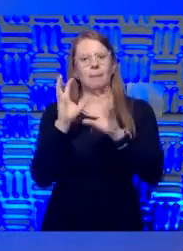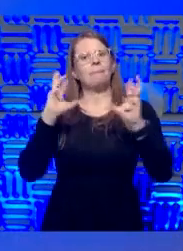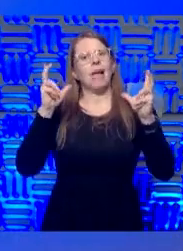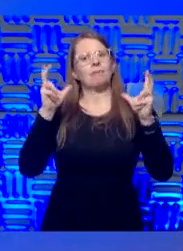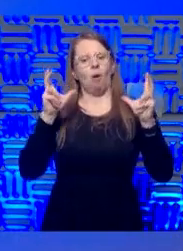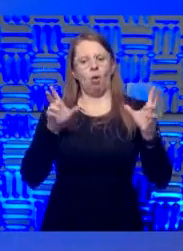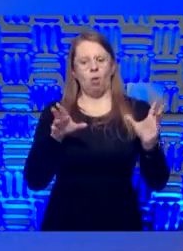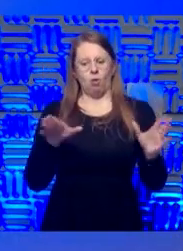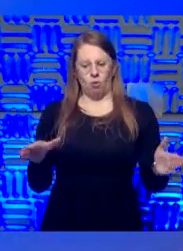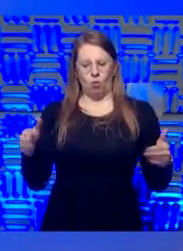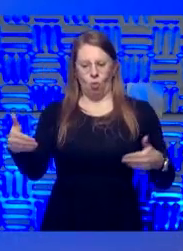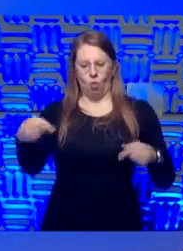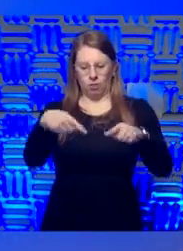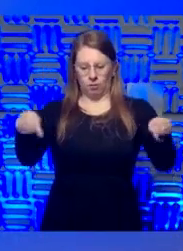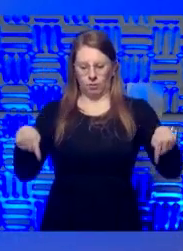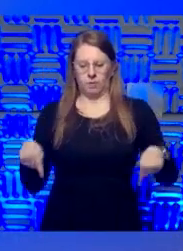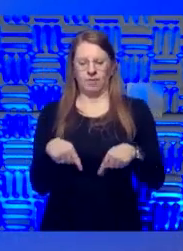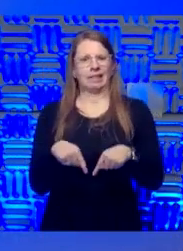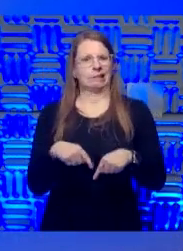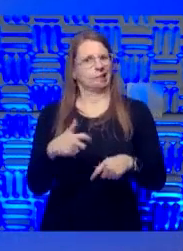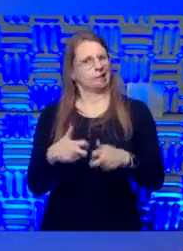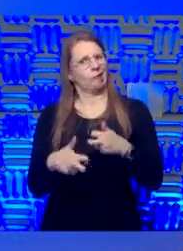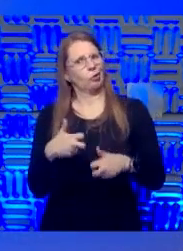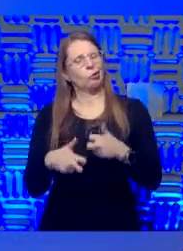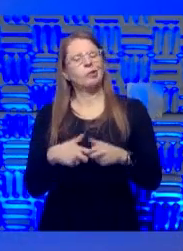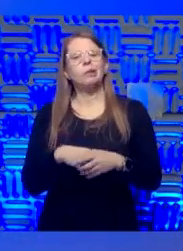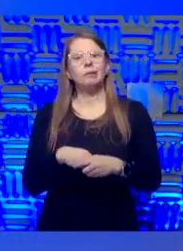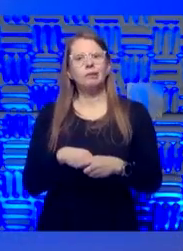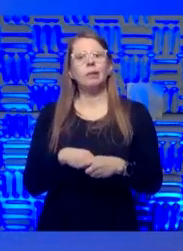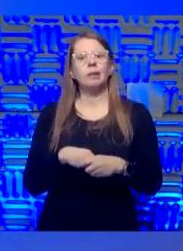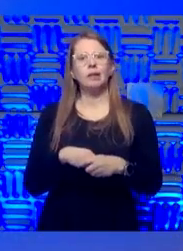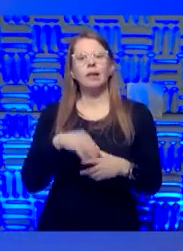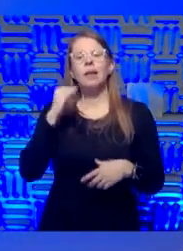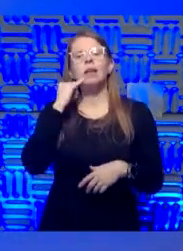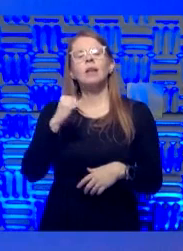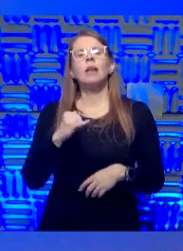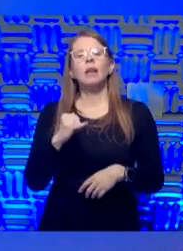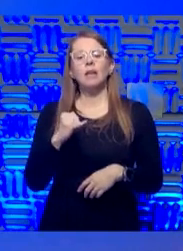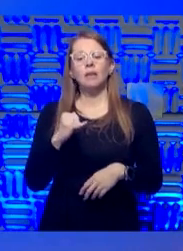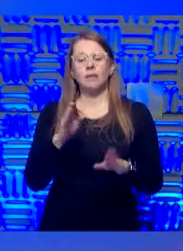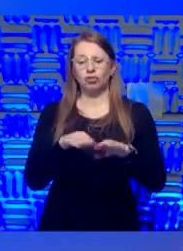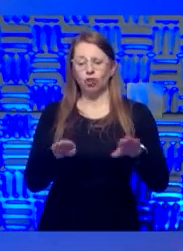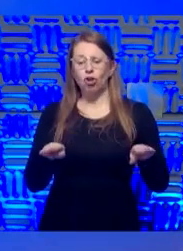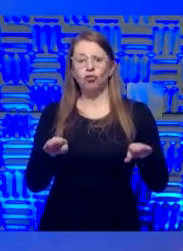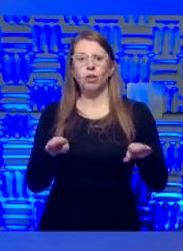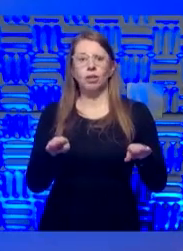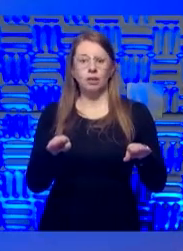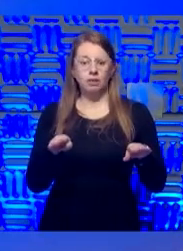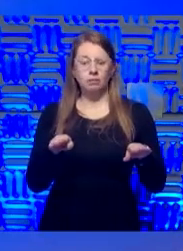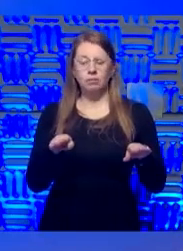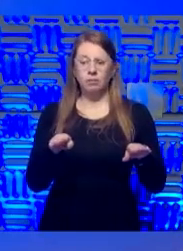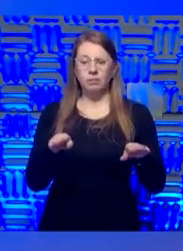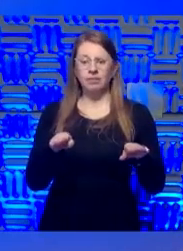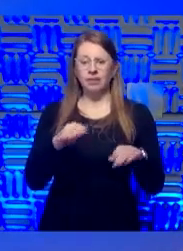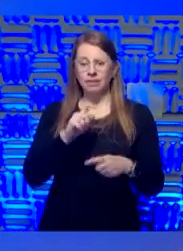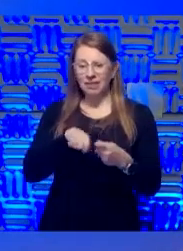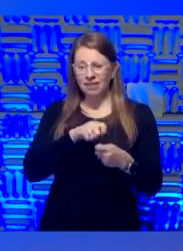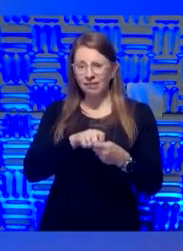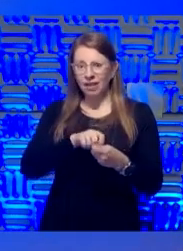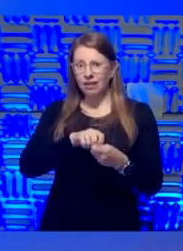is certainly very difficult, especially if you're having a number of children or a number of people in there